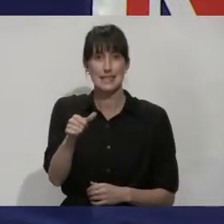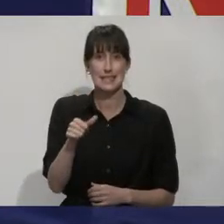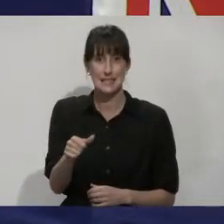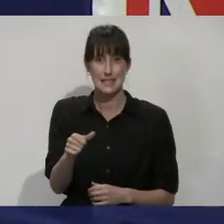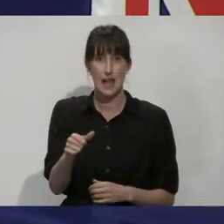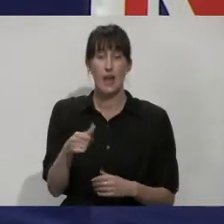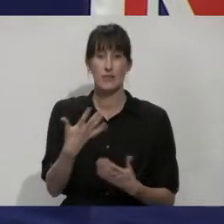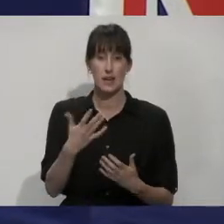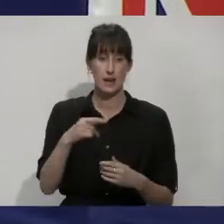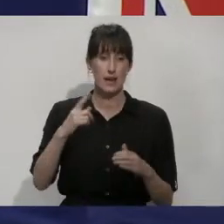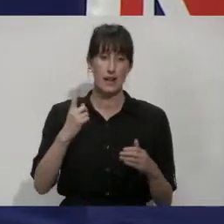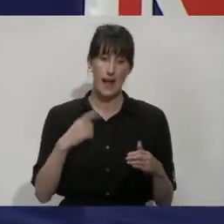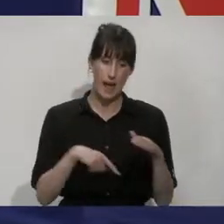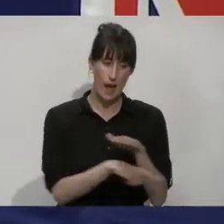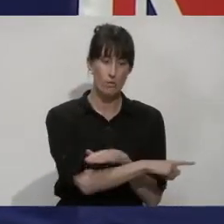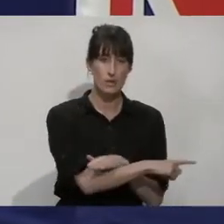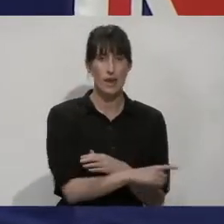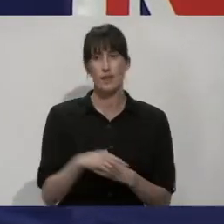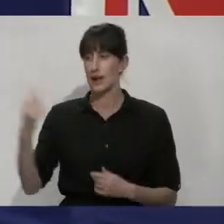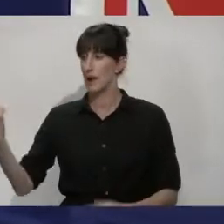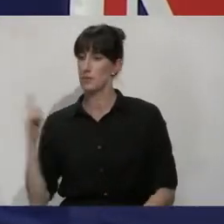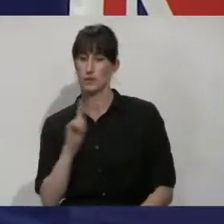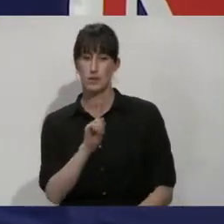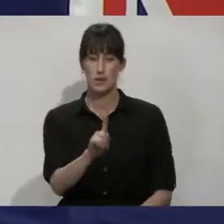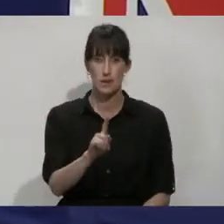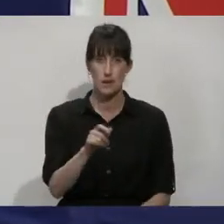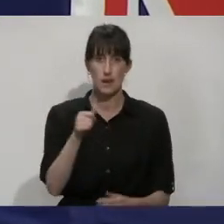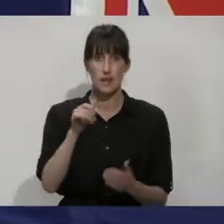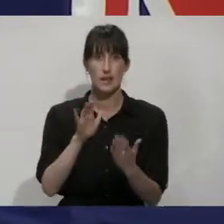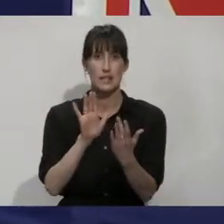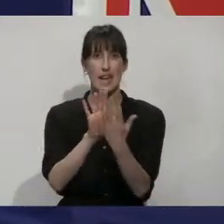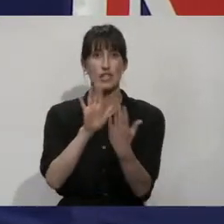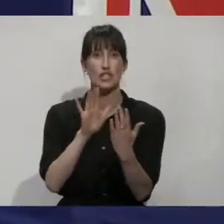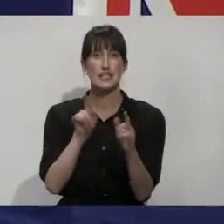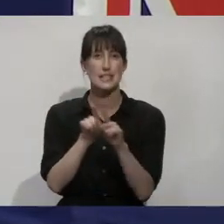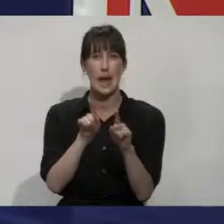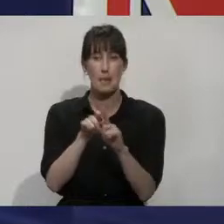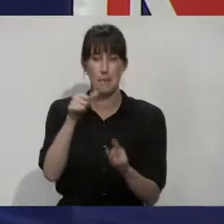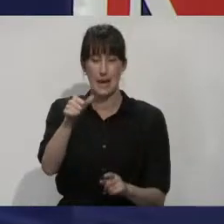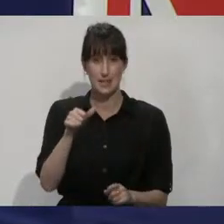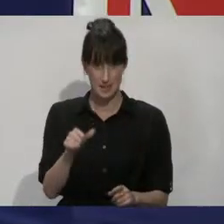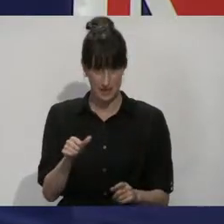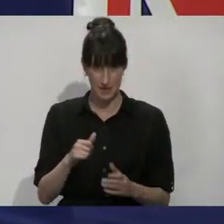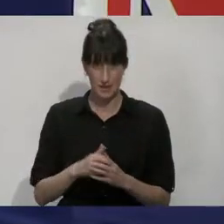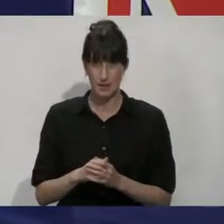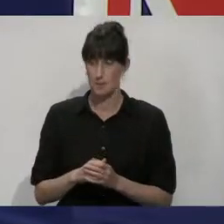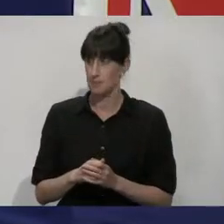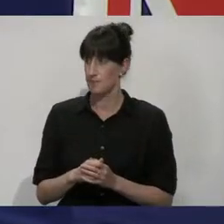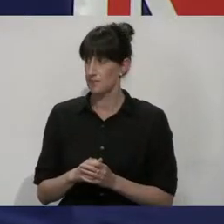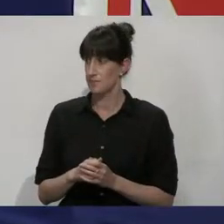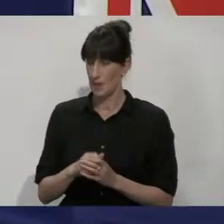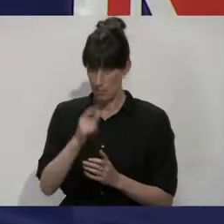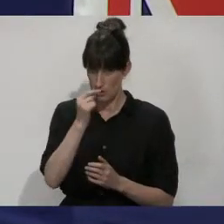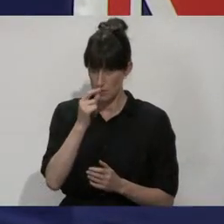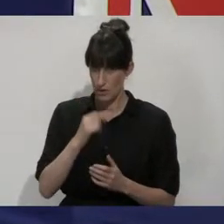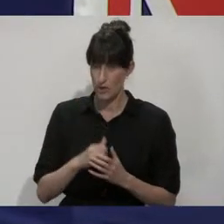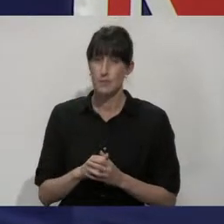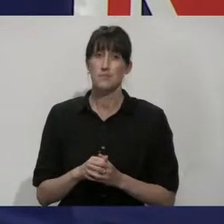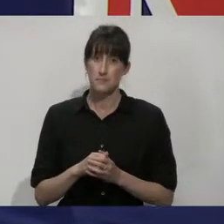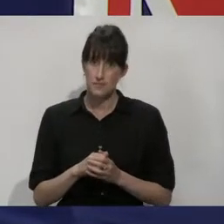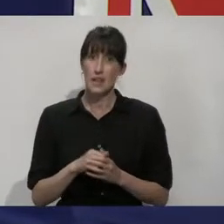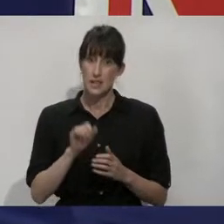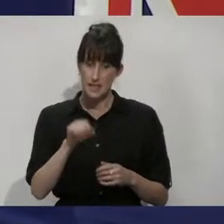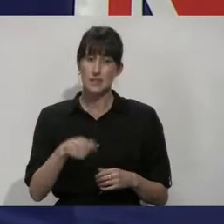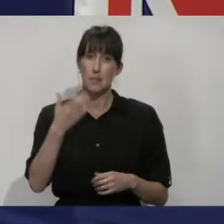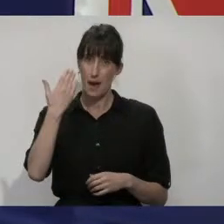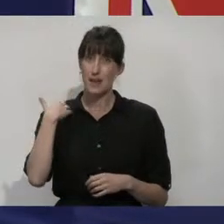been infected. So it's a very worthwhile lead. It's up to now a very low likelihood of that type of infection happening, isn't